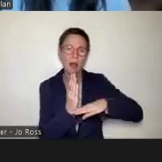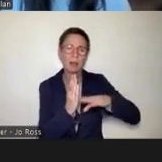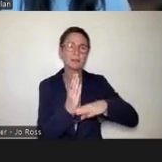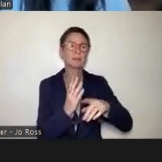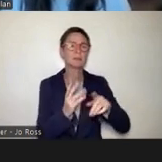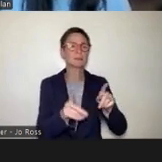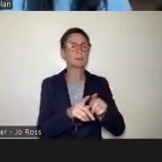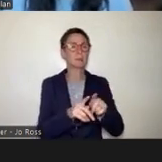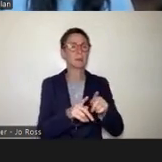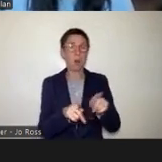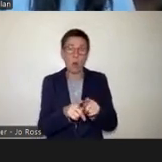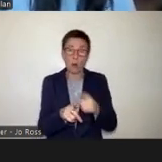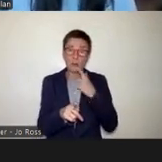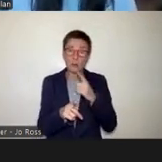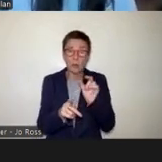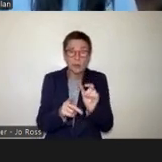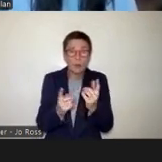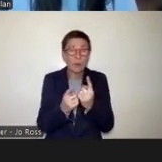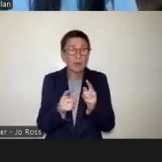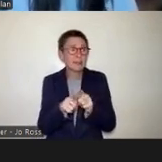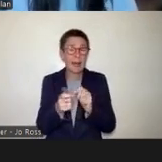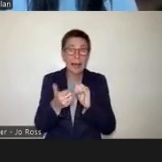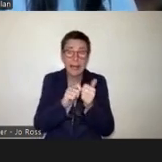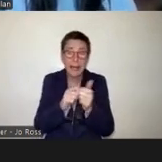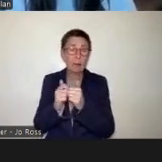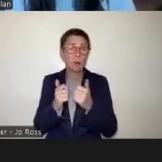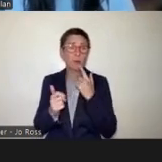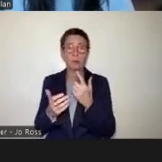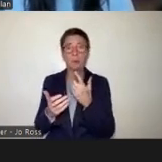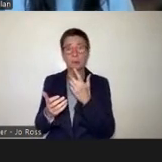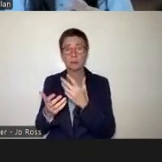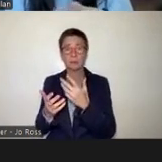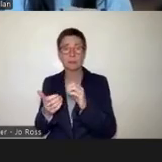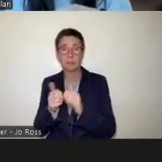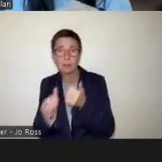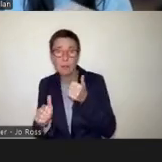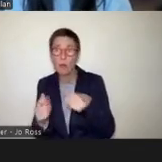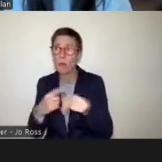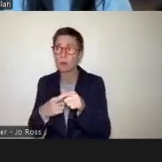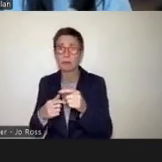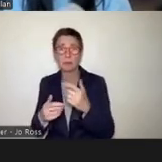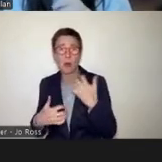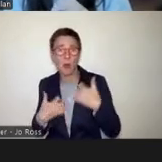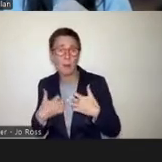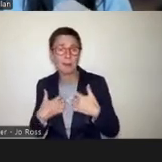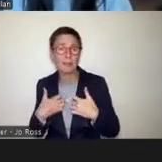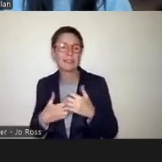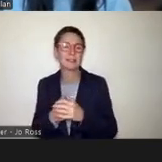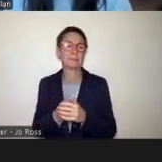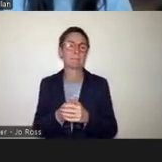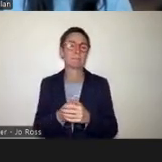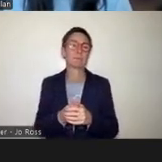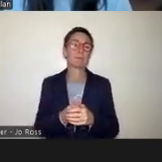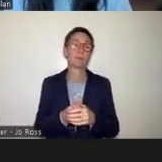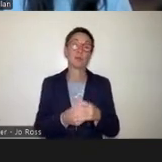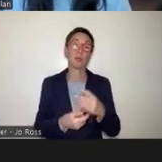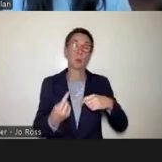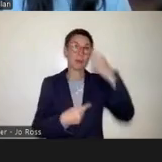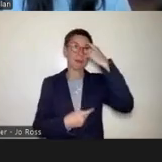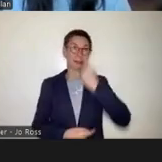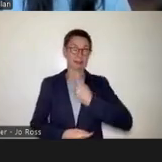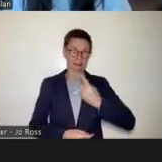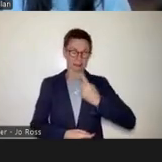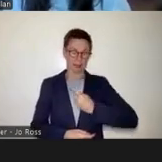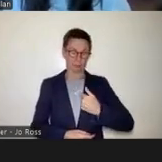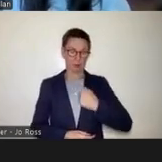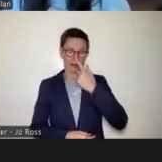your neighborhood, it's your hobbies, and it's your thoughts. And so when we think about ourselves and our own beliefs about what we can and